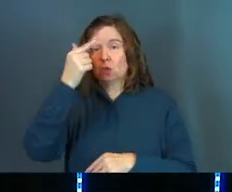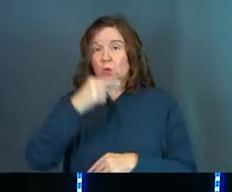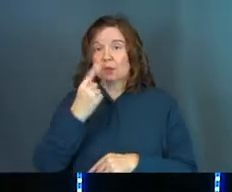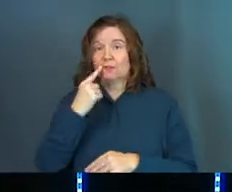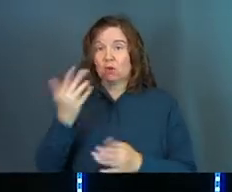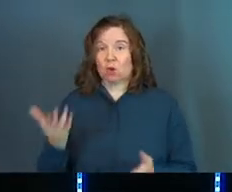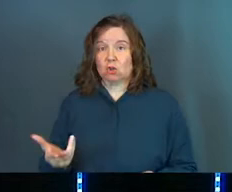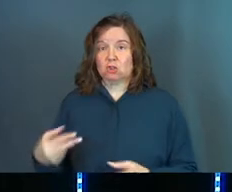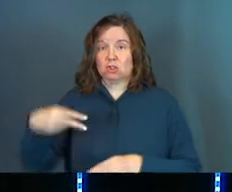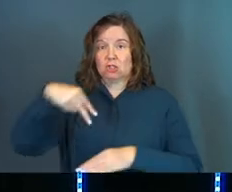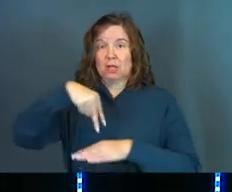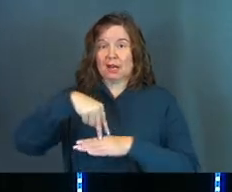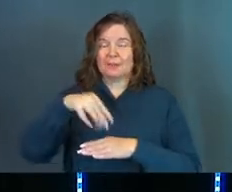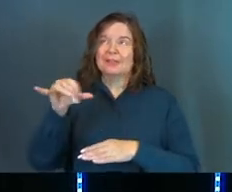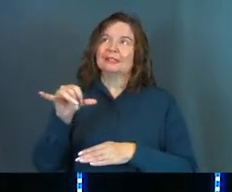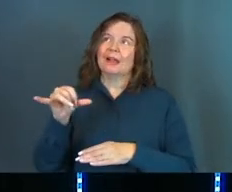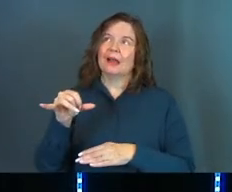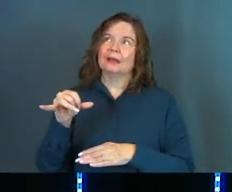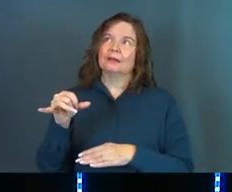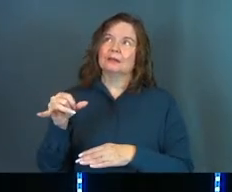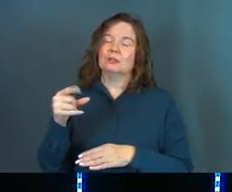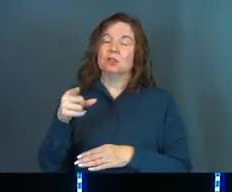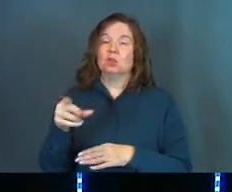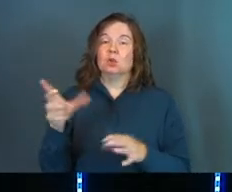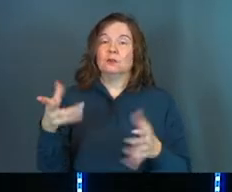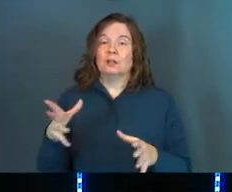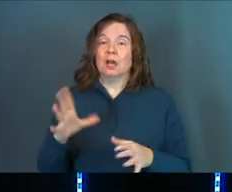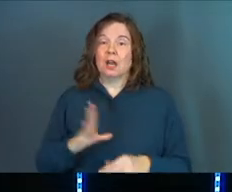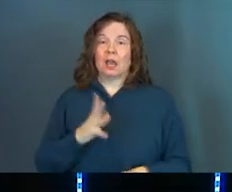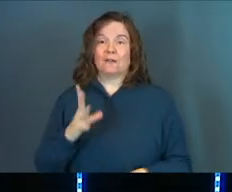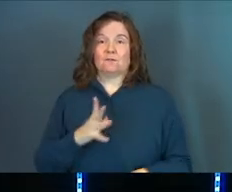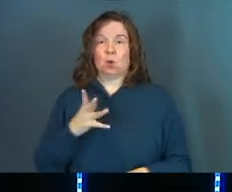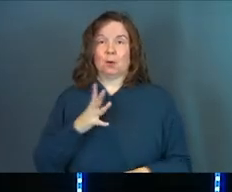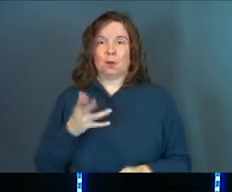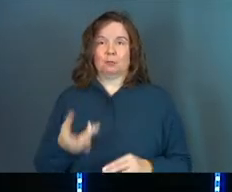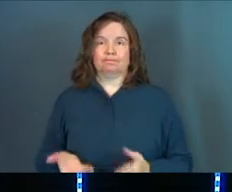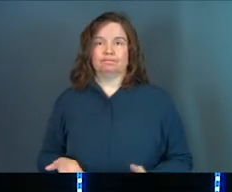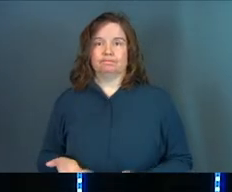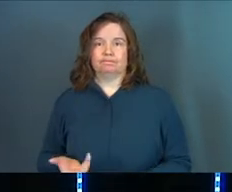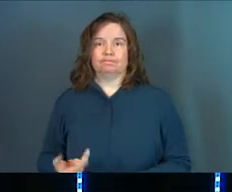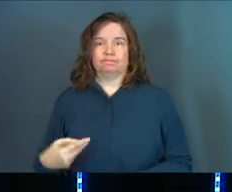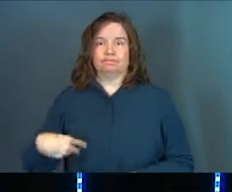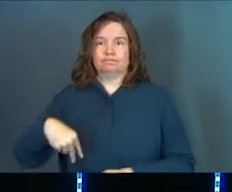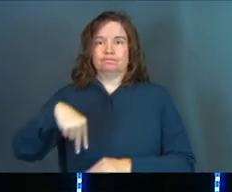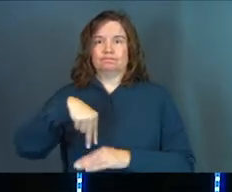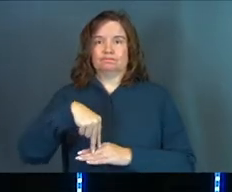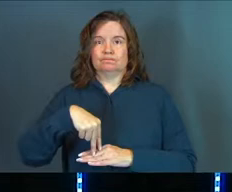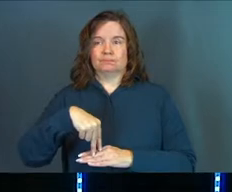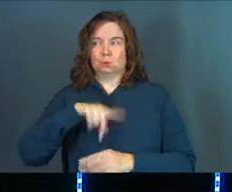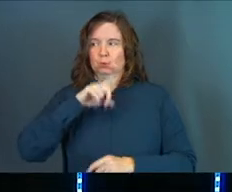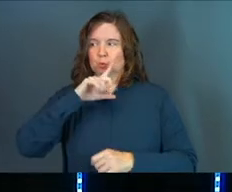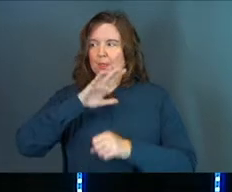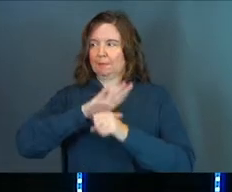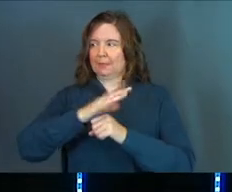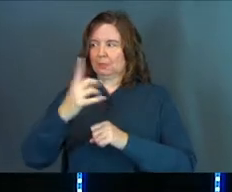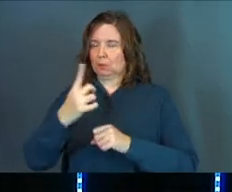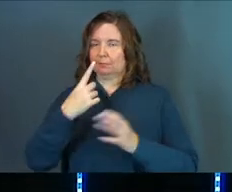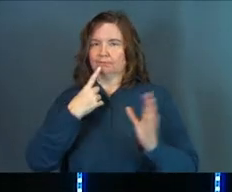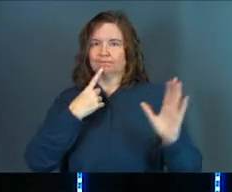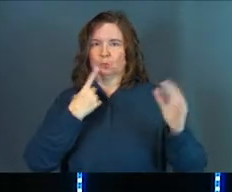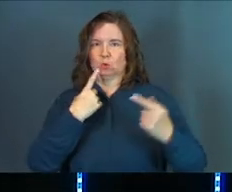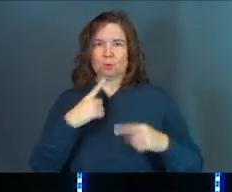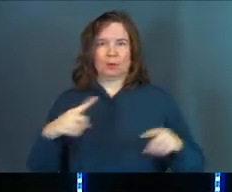for stood up, it's like you've done a formal act, like you've stood to commit to something or